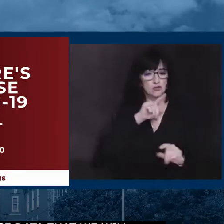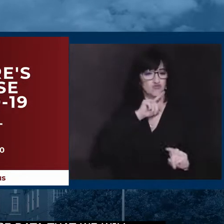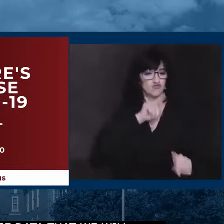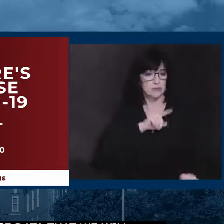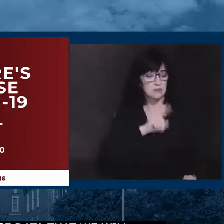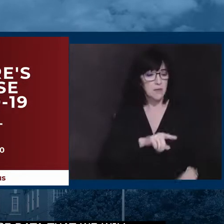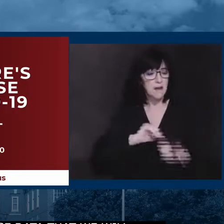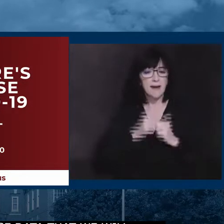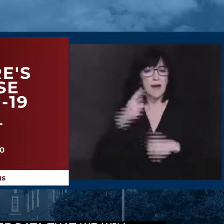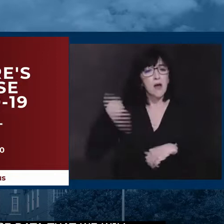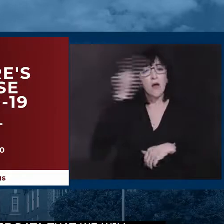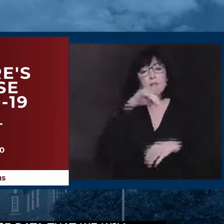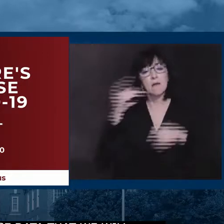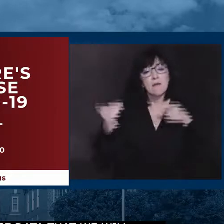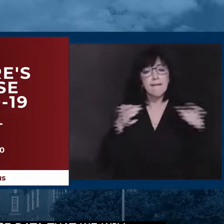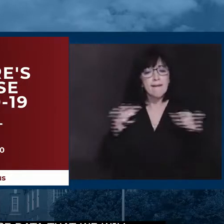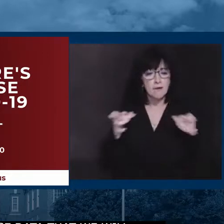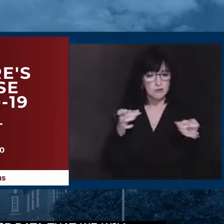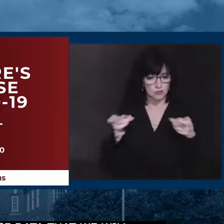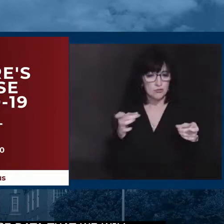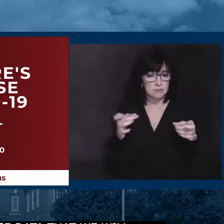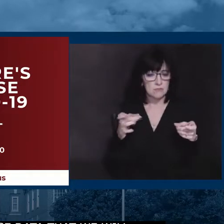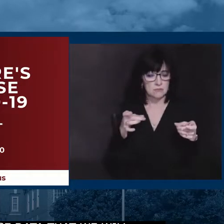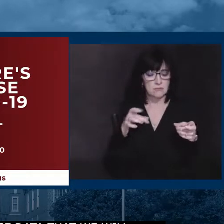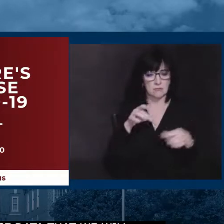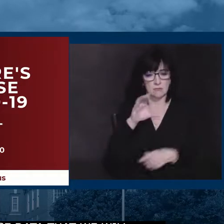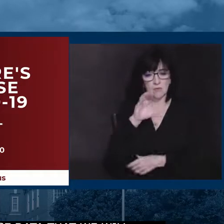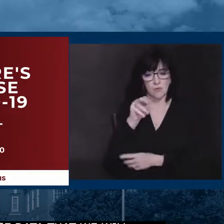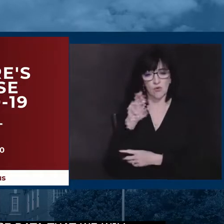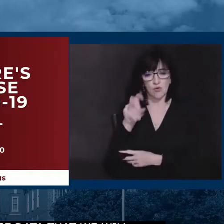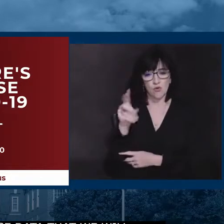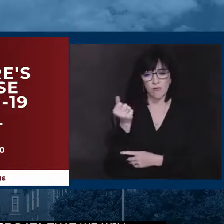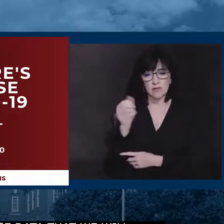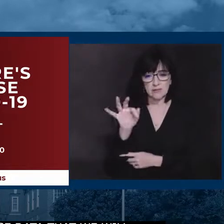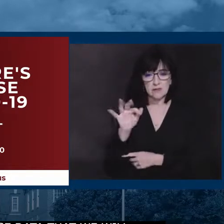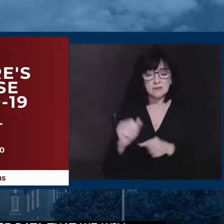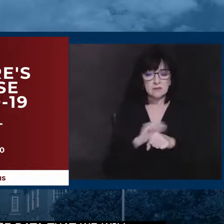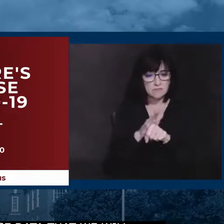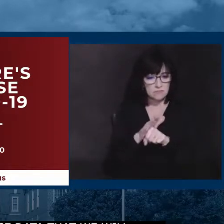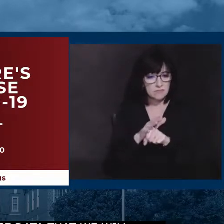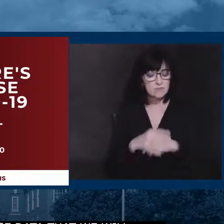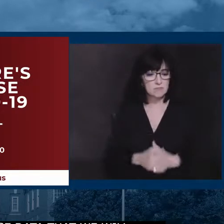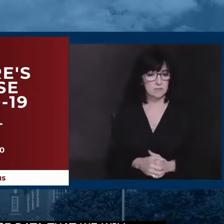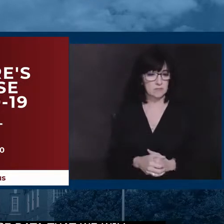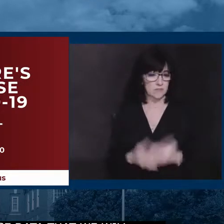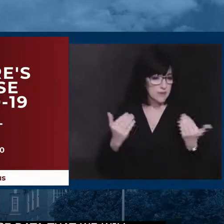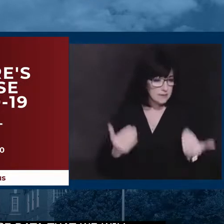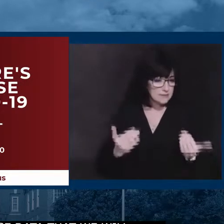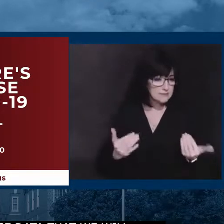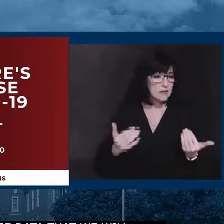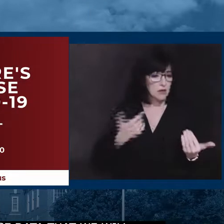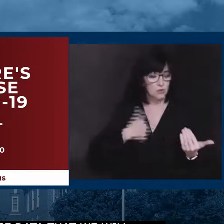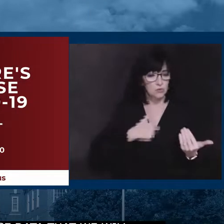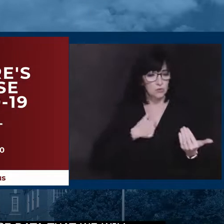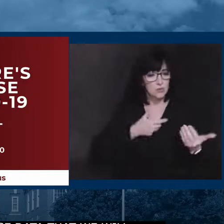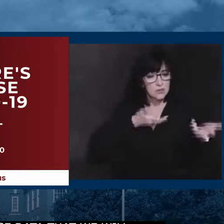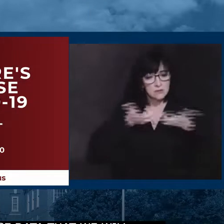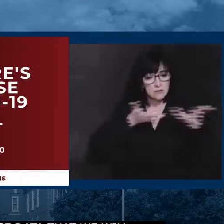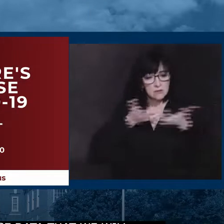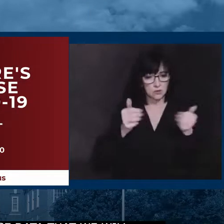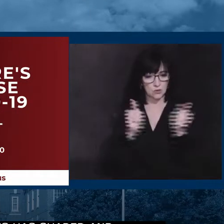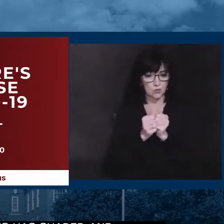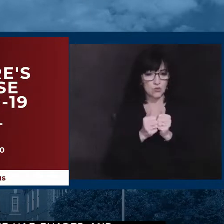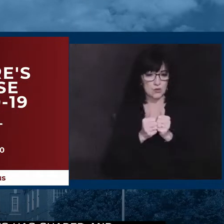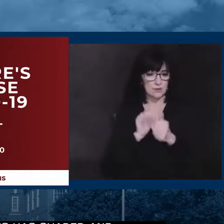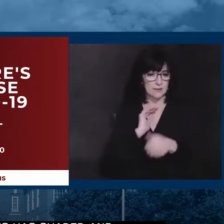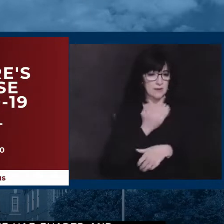that I think will be helpful as we work with our hospital to manage the